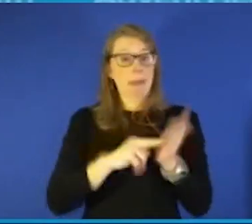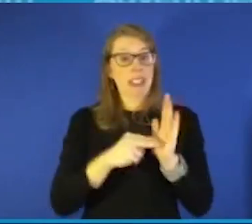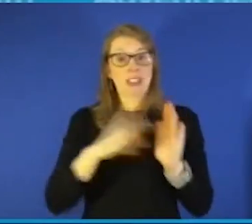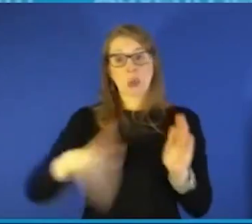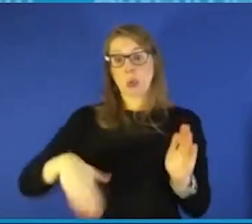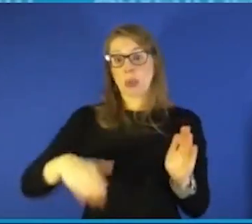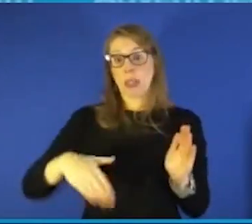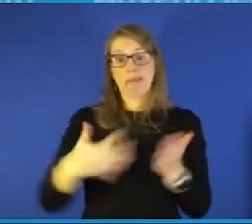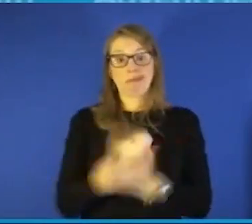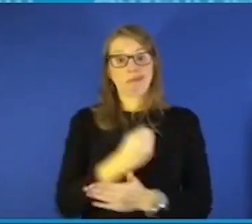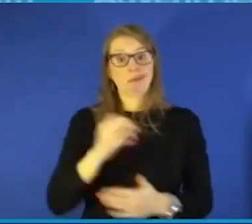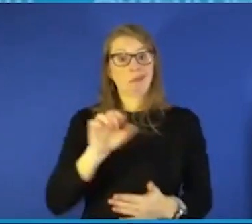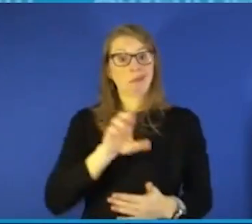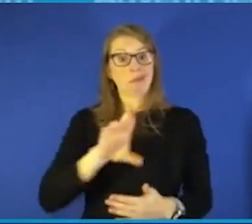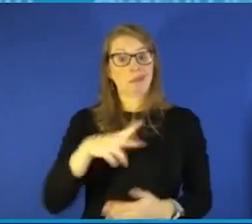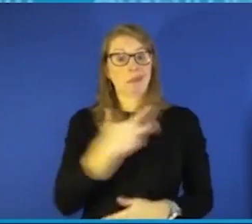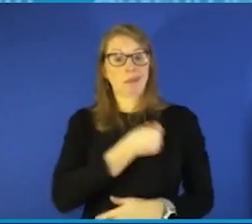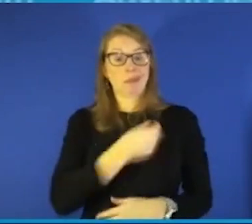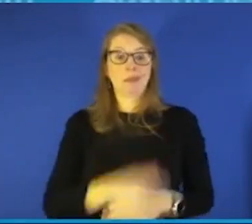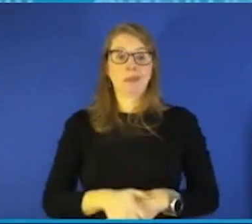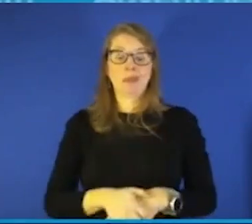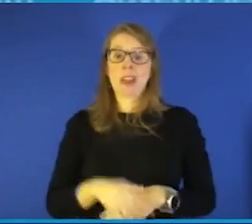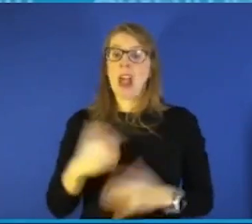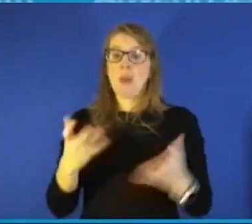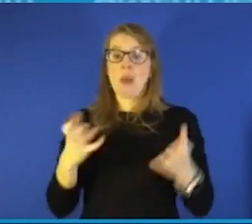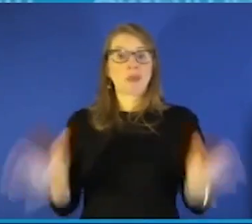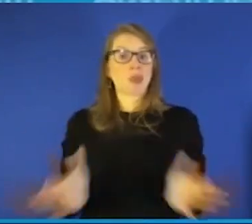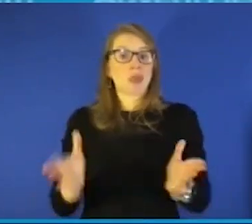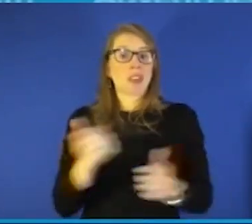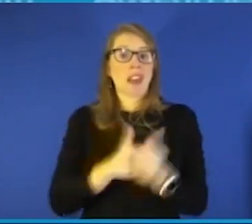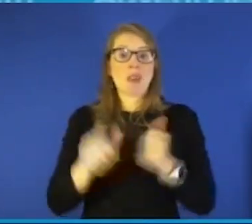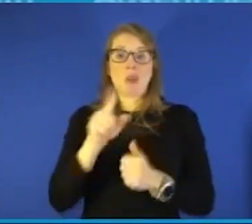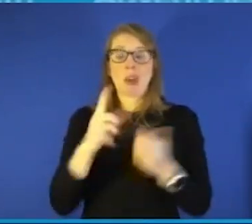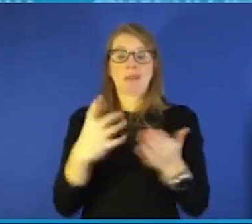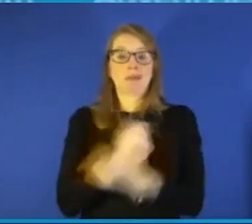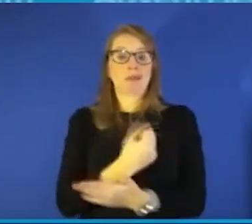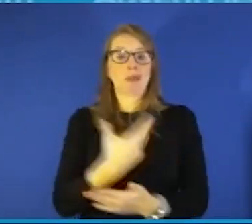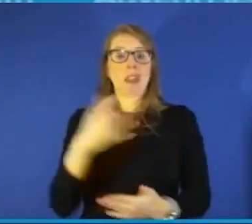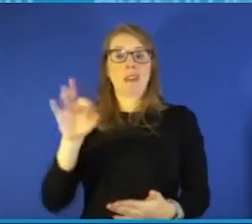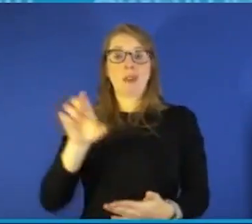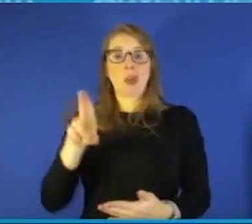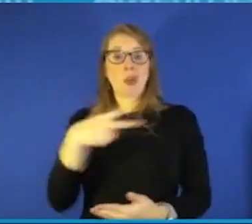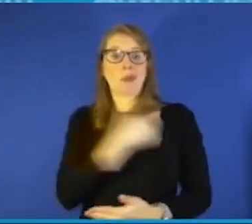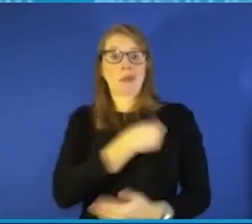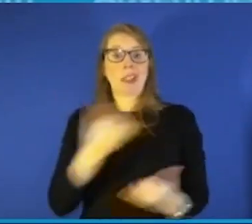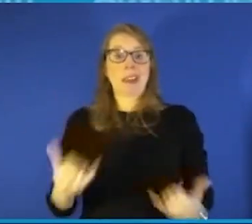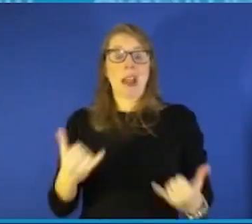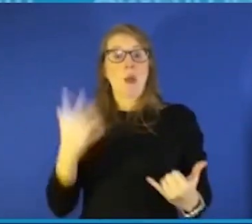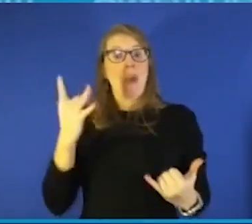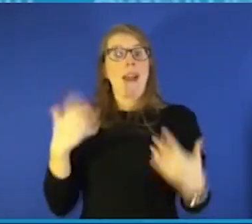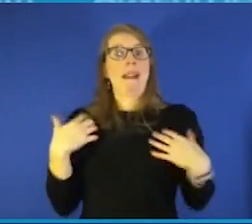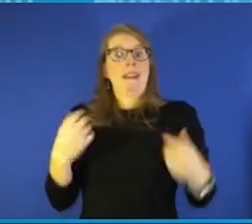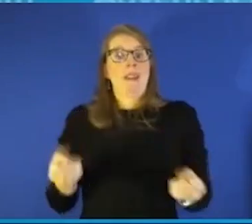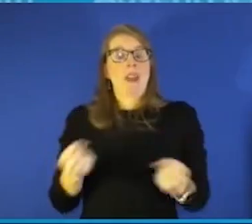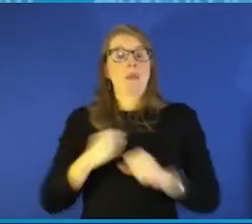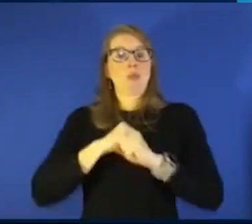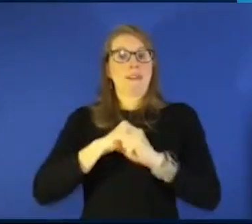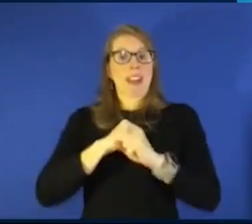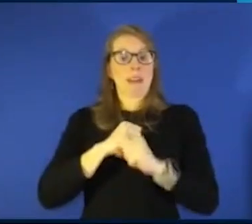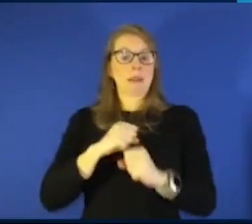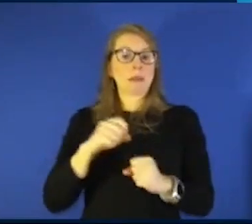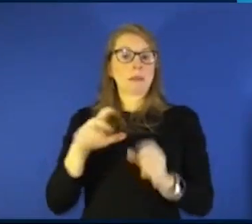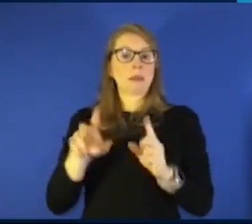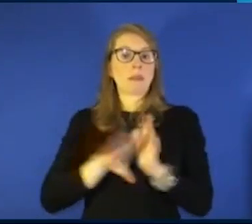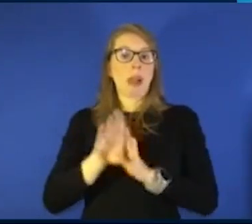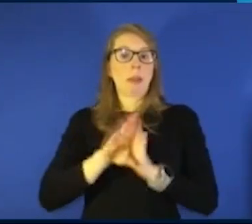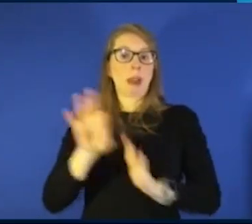So I would say, just want to encourage everyone to be getting the flu vaccine now while you're healthy to be preventing influenza. Want